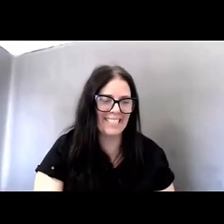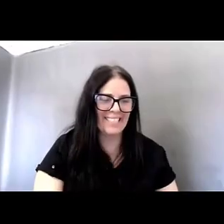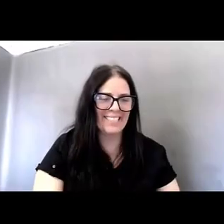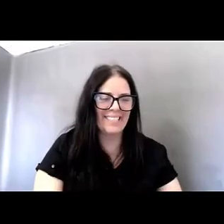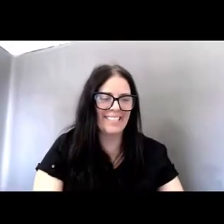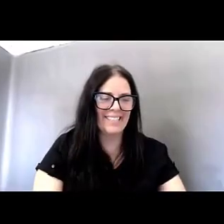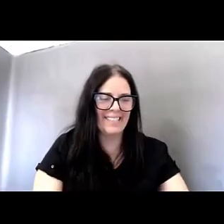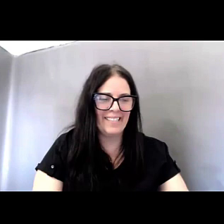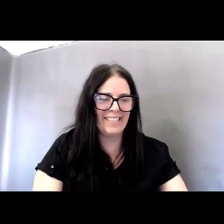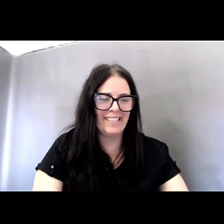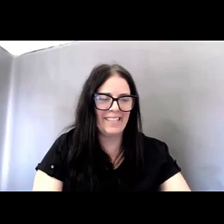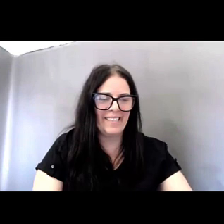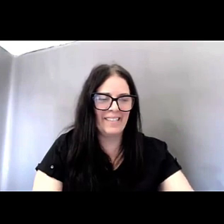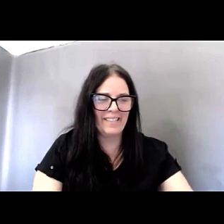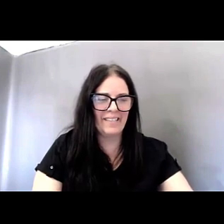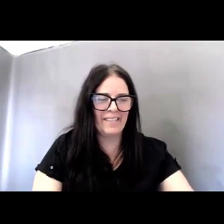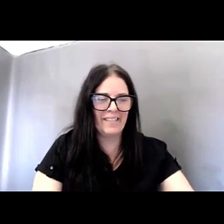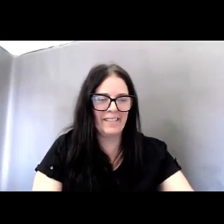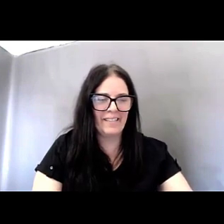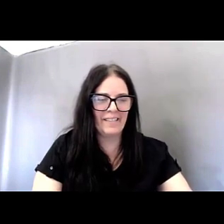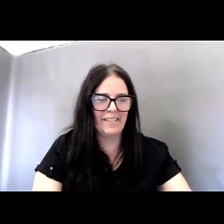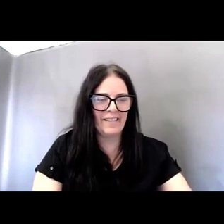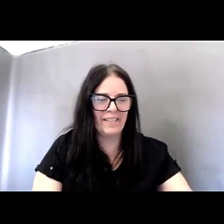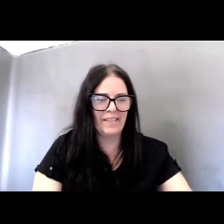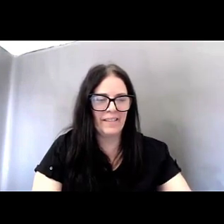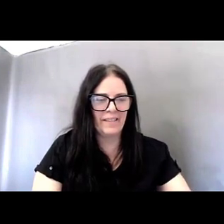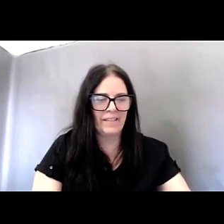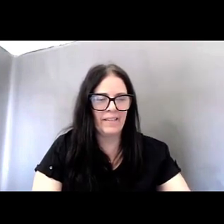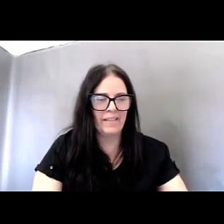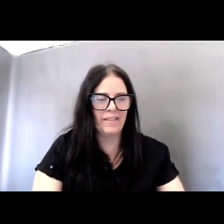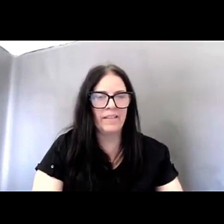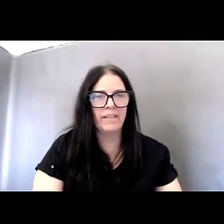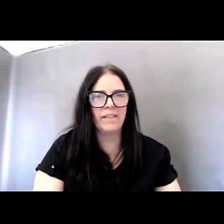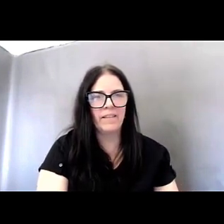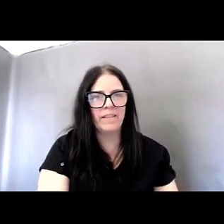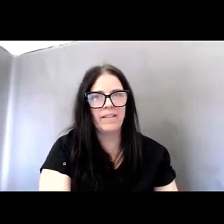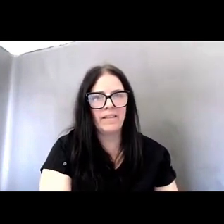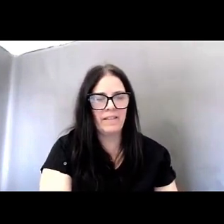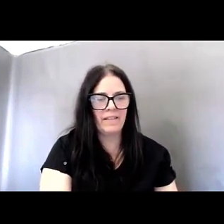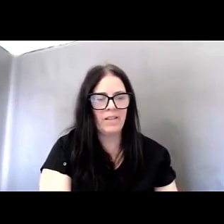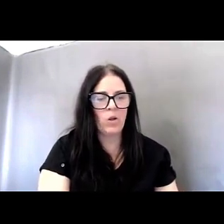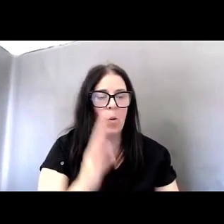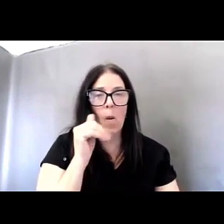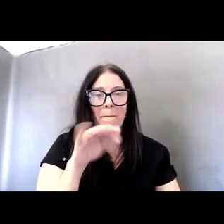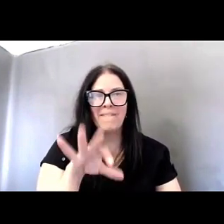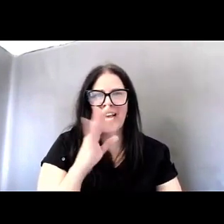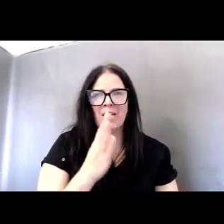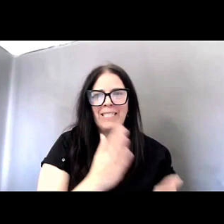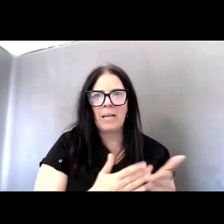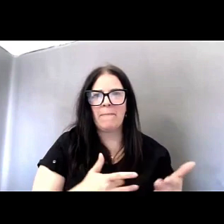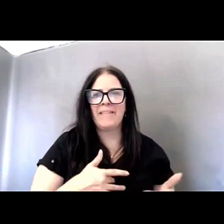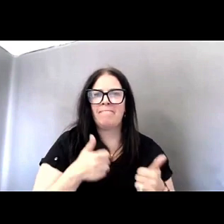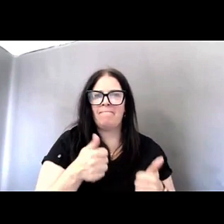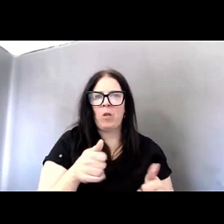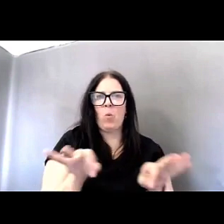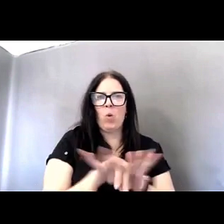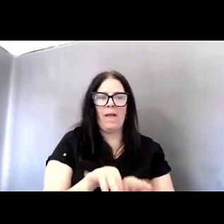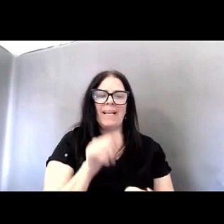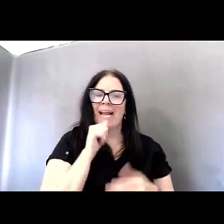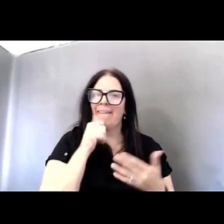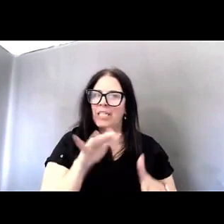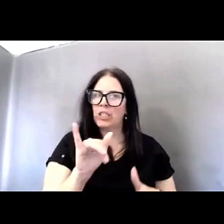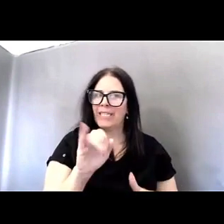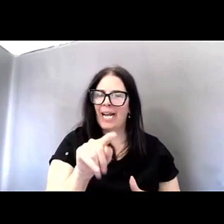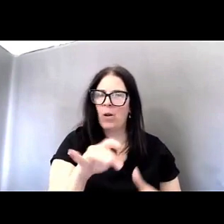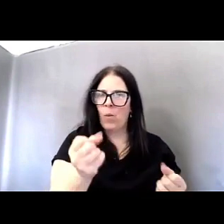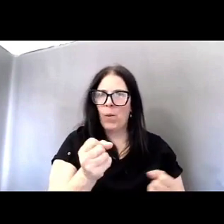the resources. And found some nuggets in there that will be helpful. We are not finishing yet. Don't leave